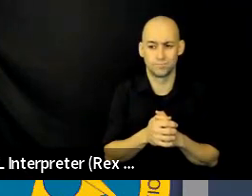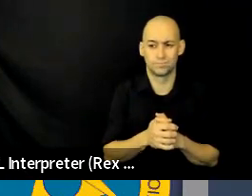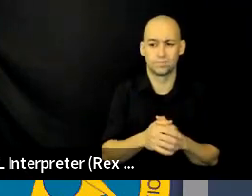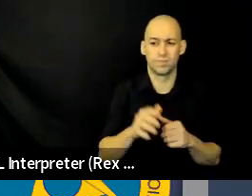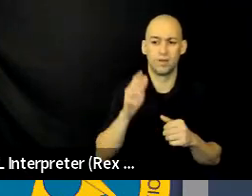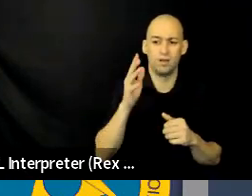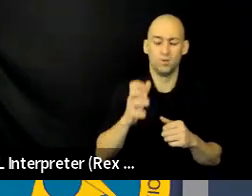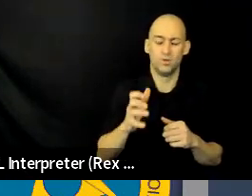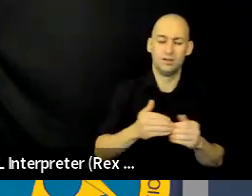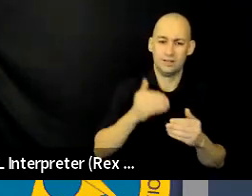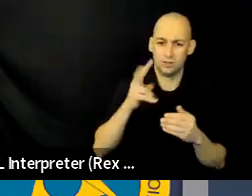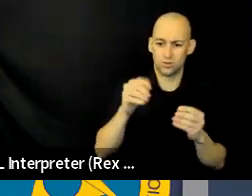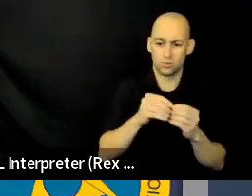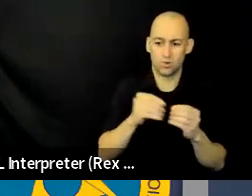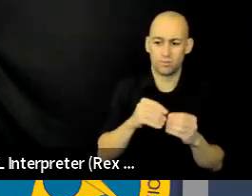call on Peter Rogers.